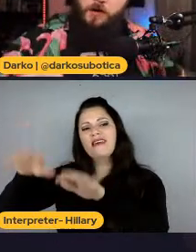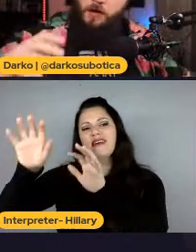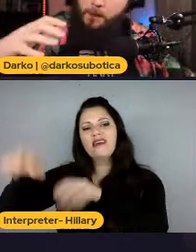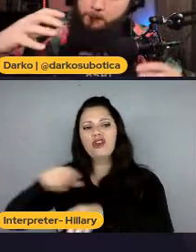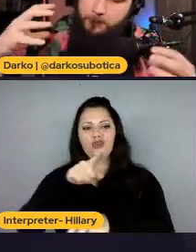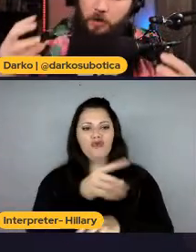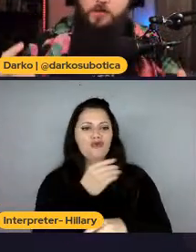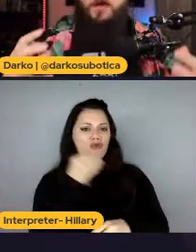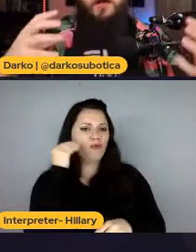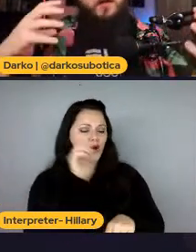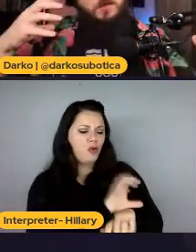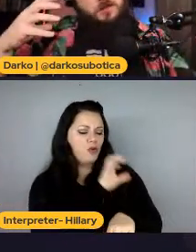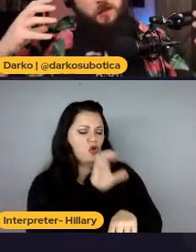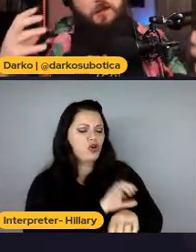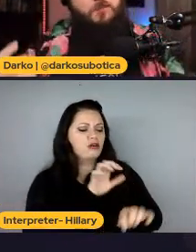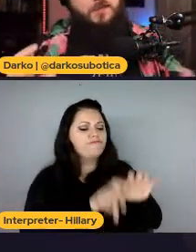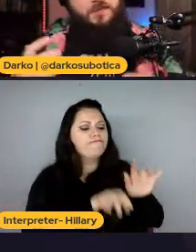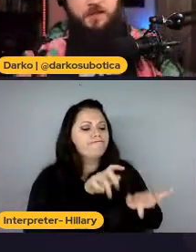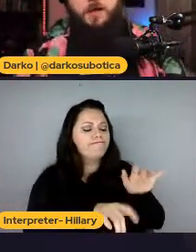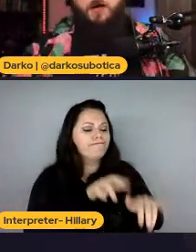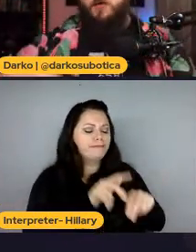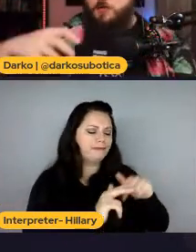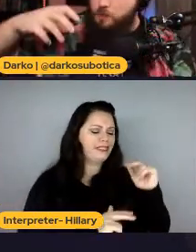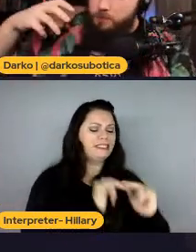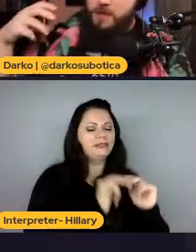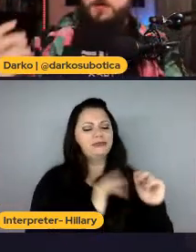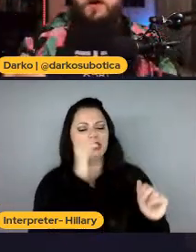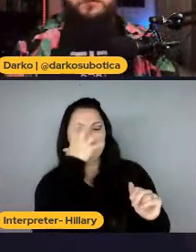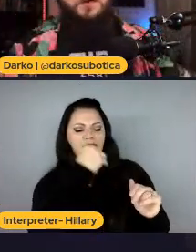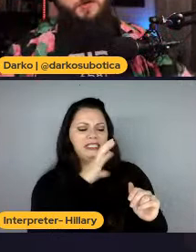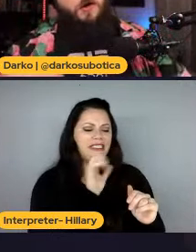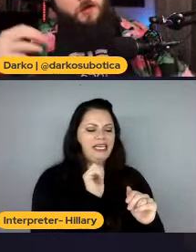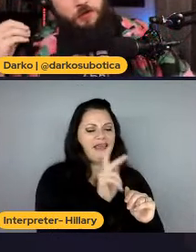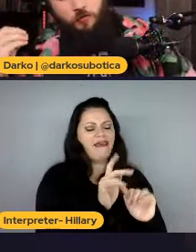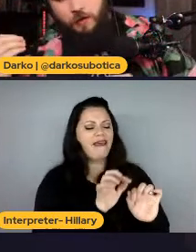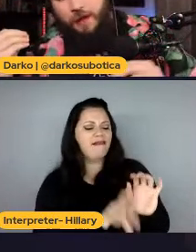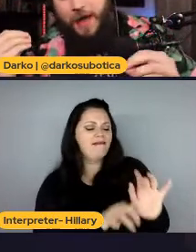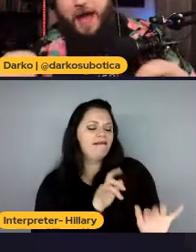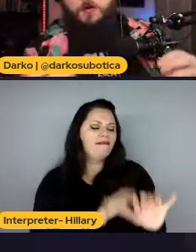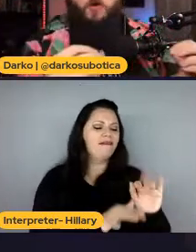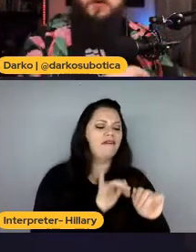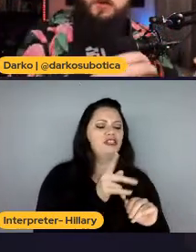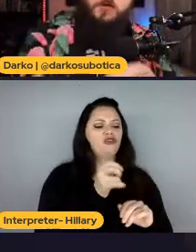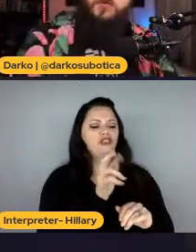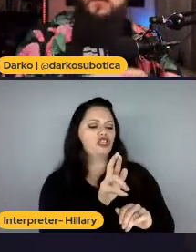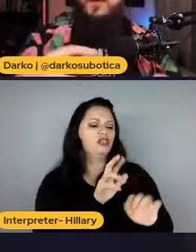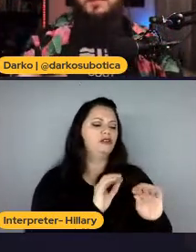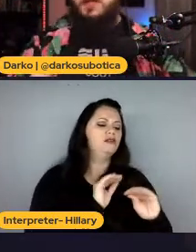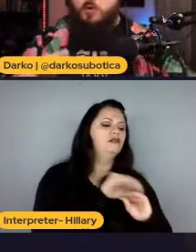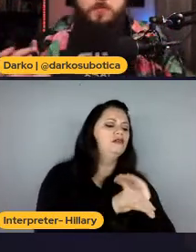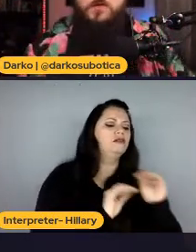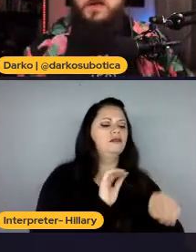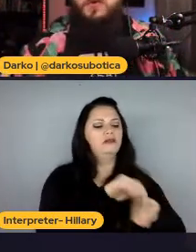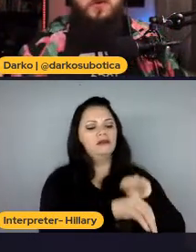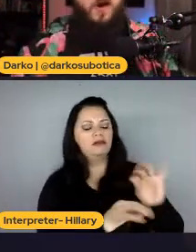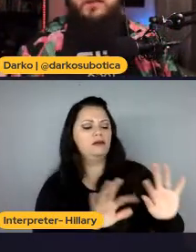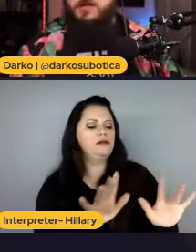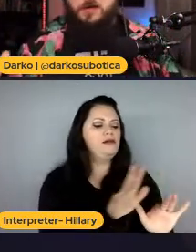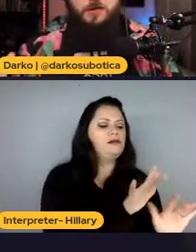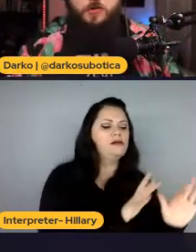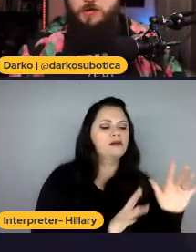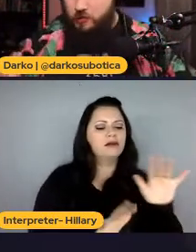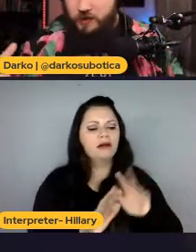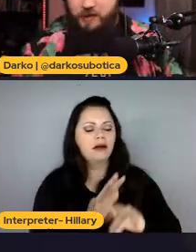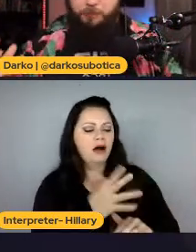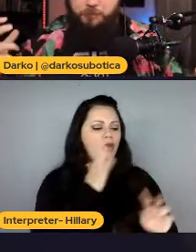computer building this lovely CDK code. You make your infrastructure. You add all the new famous. You're moving to